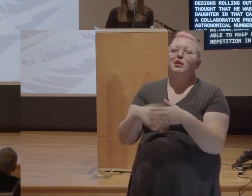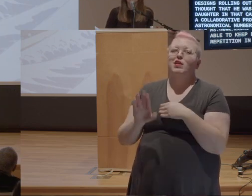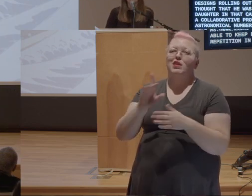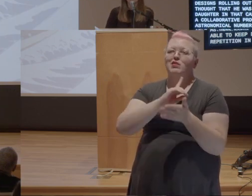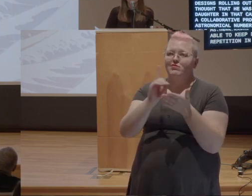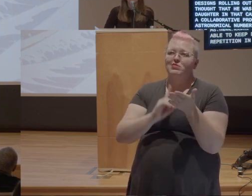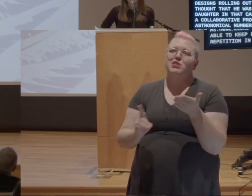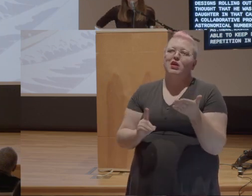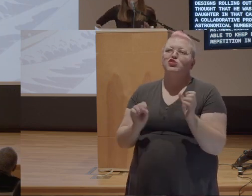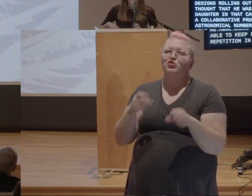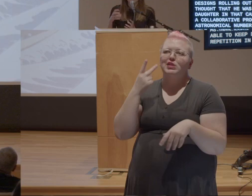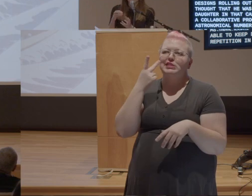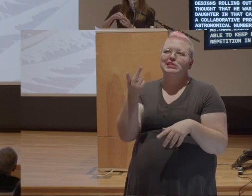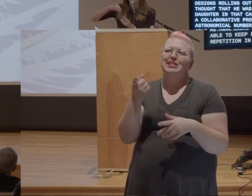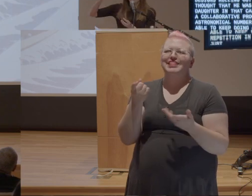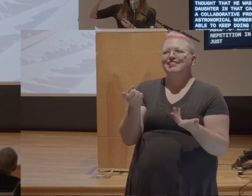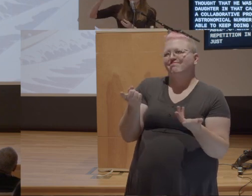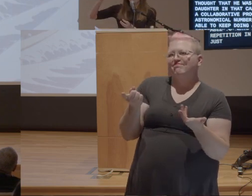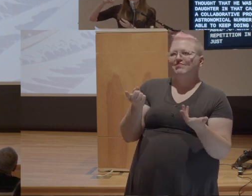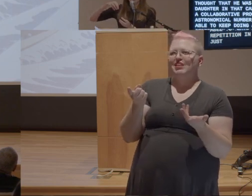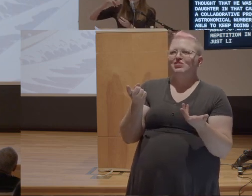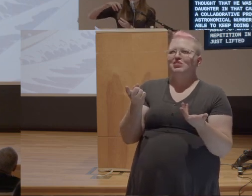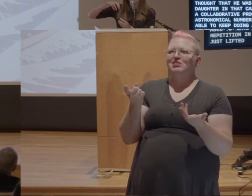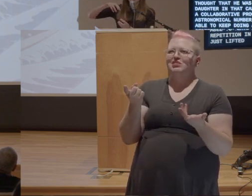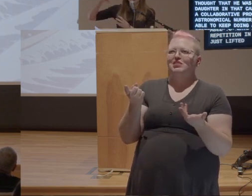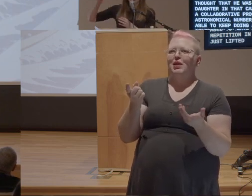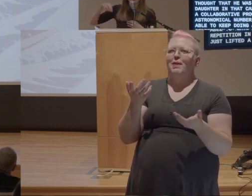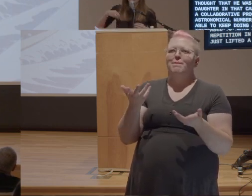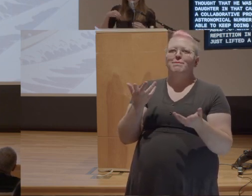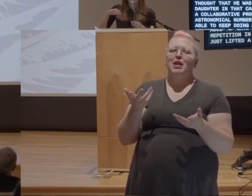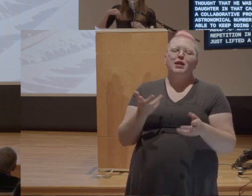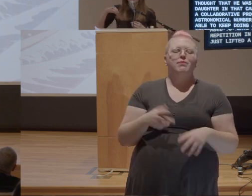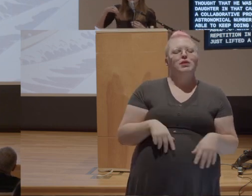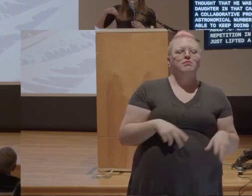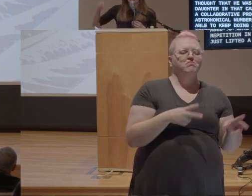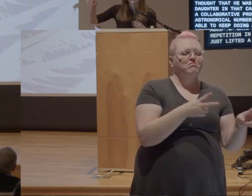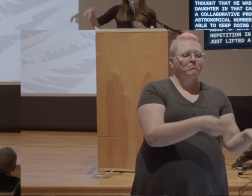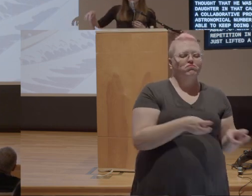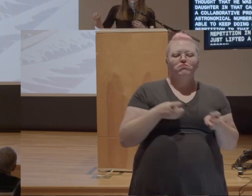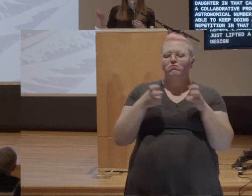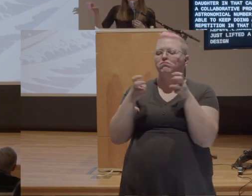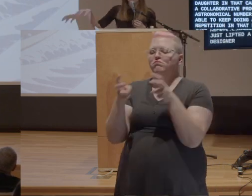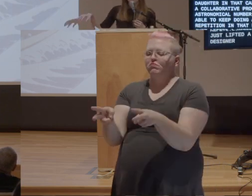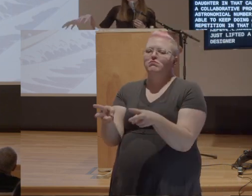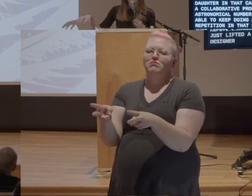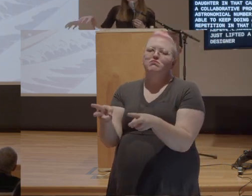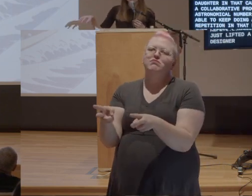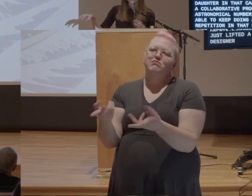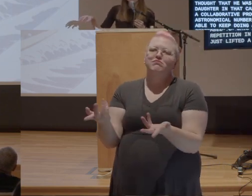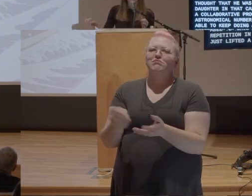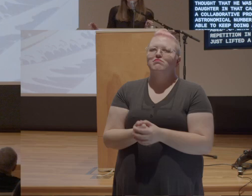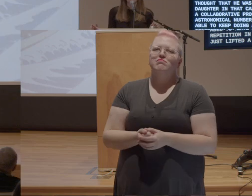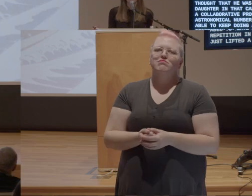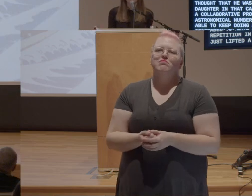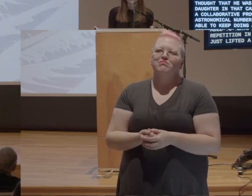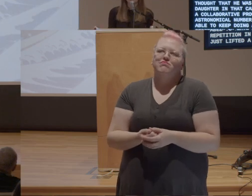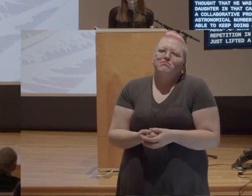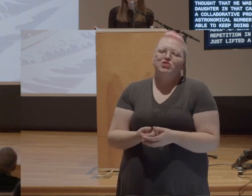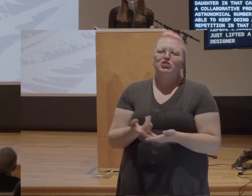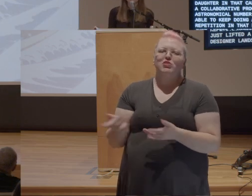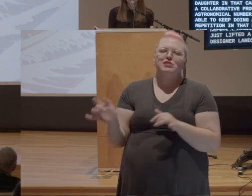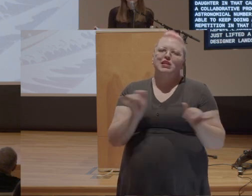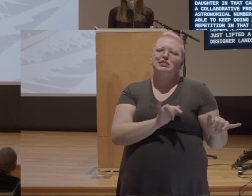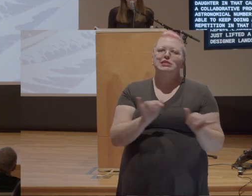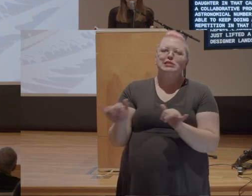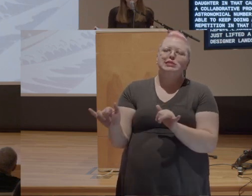Hiroshige's prints, you can see they've just lifted a motif from an earlier successful design and plugged it into a slightly new landscape or